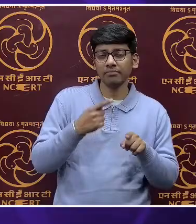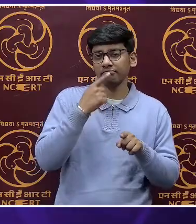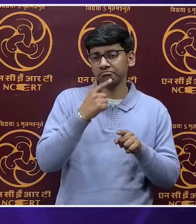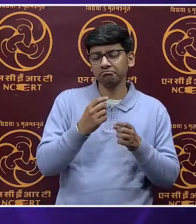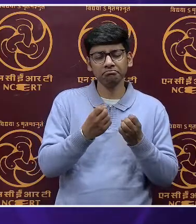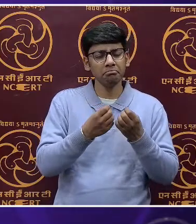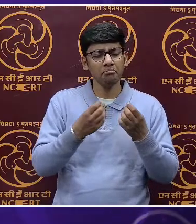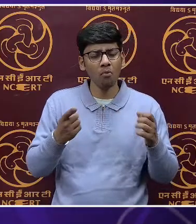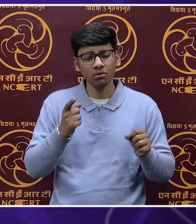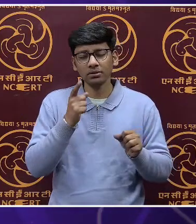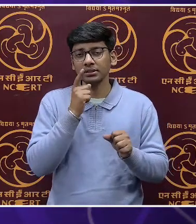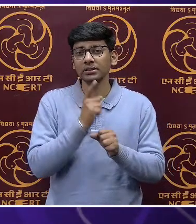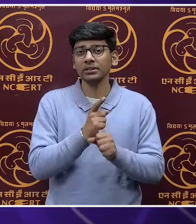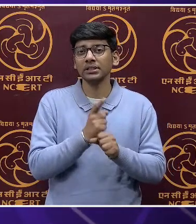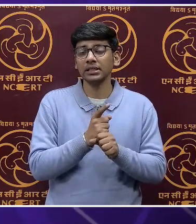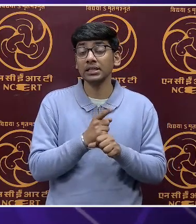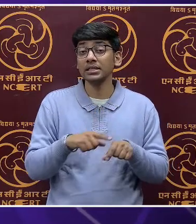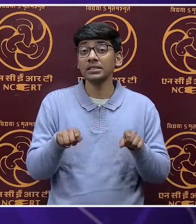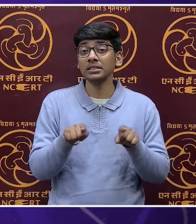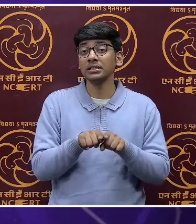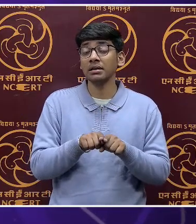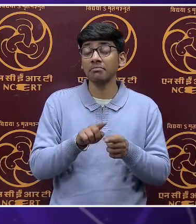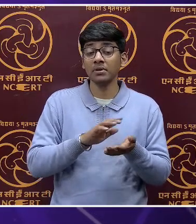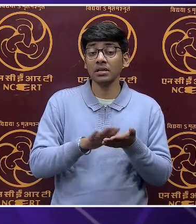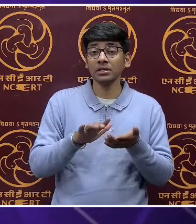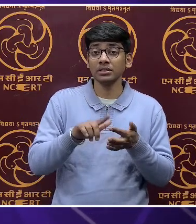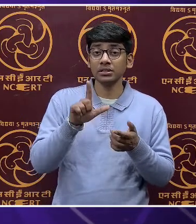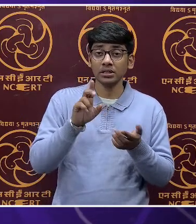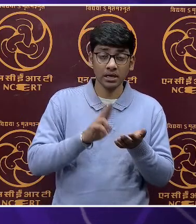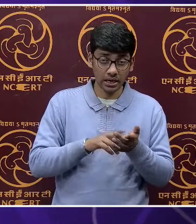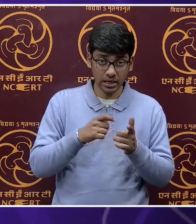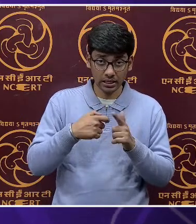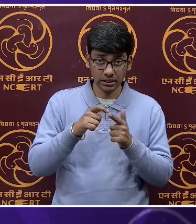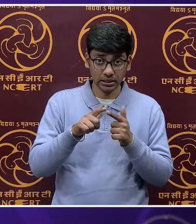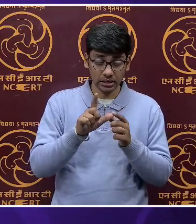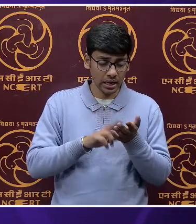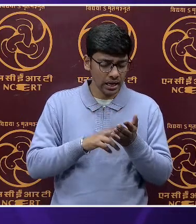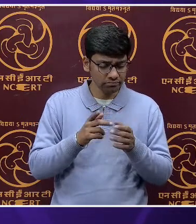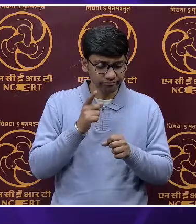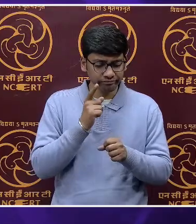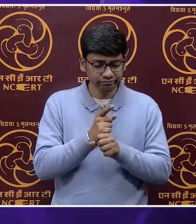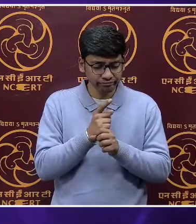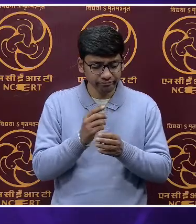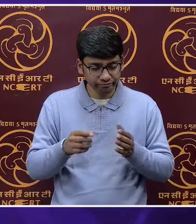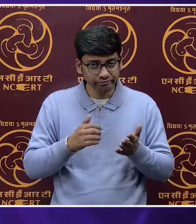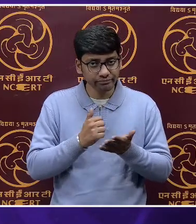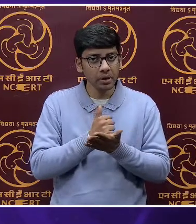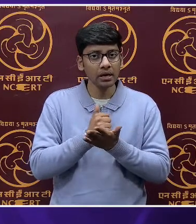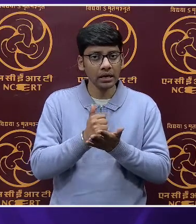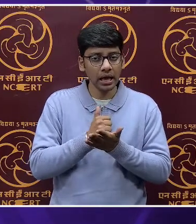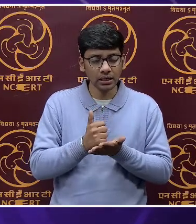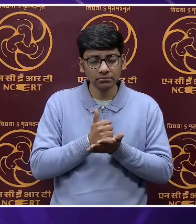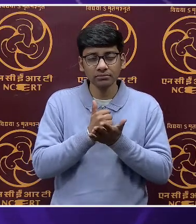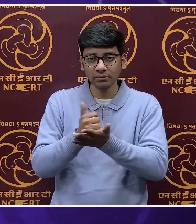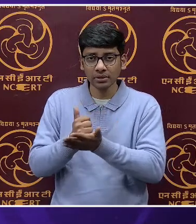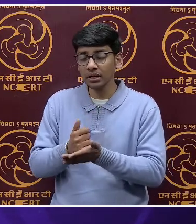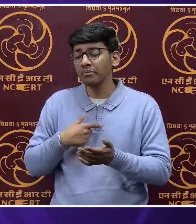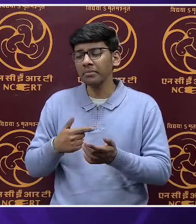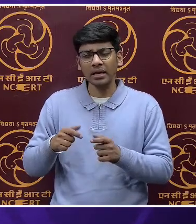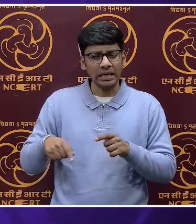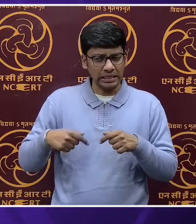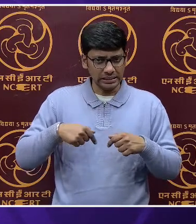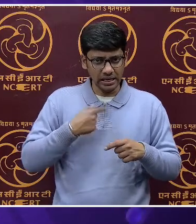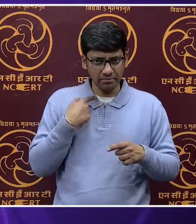several teachers like Helen Keller's or like Ron Forbes who are helping their children, their students out there, and I would like to mention my own